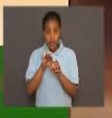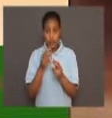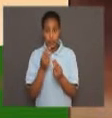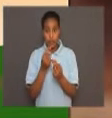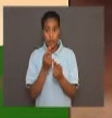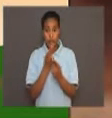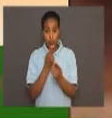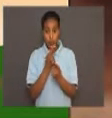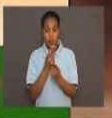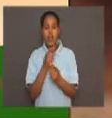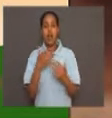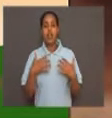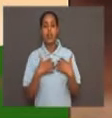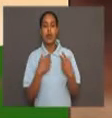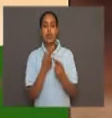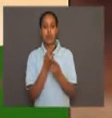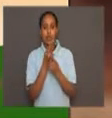into animal proteins.